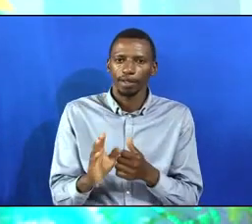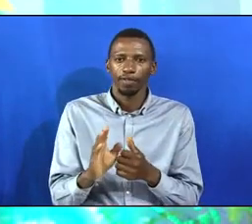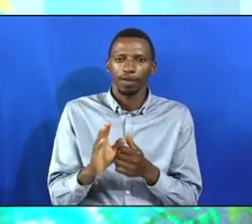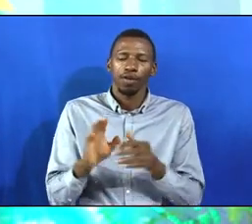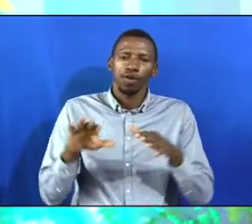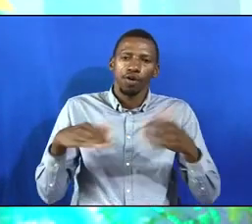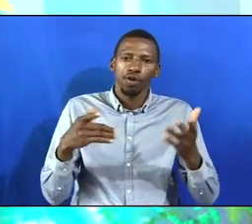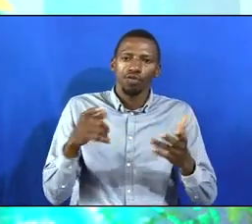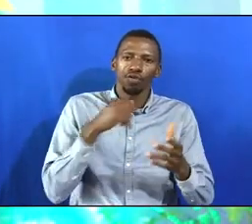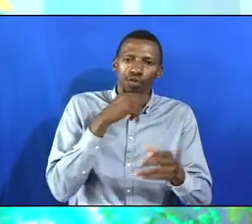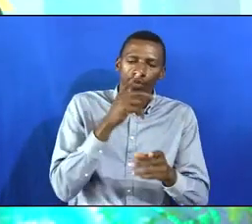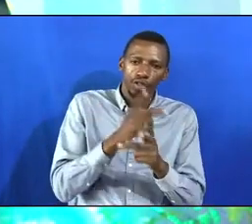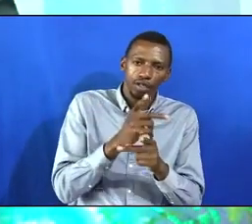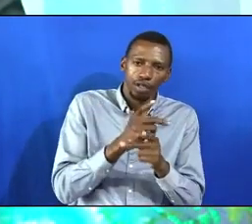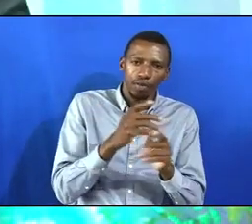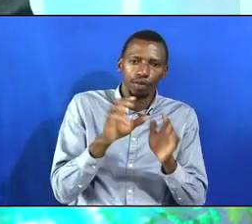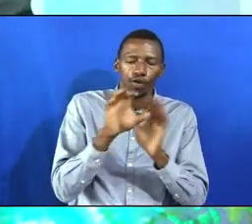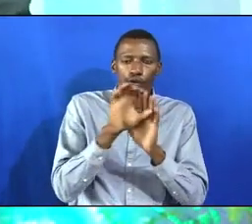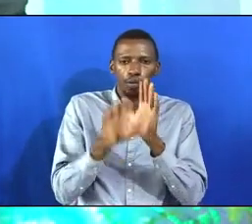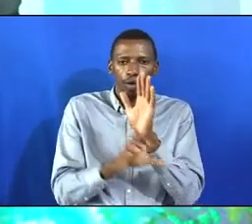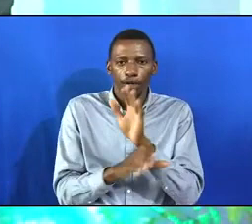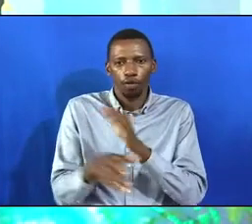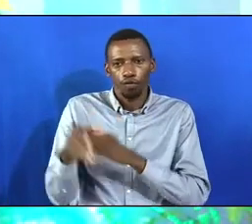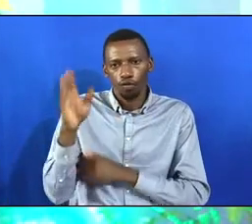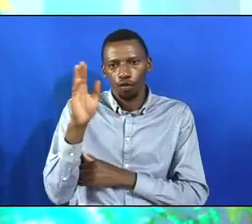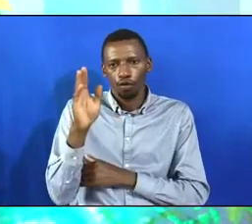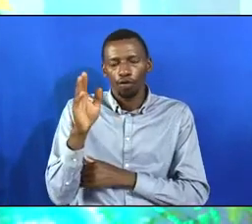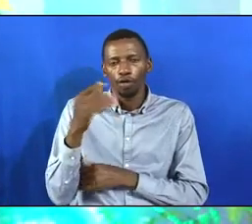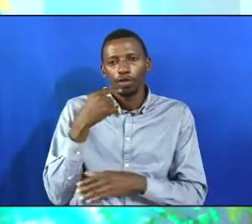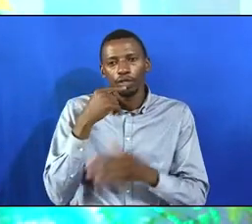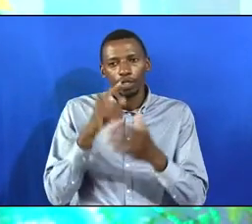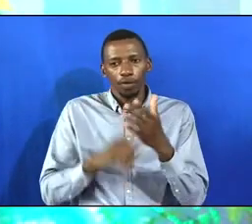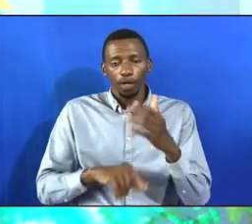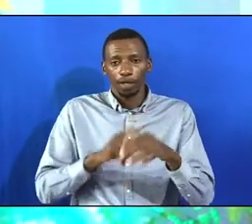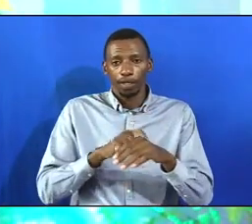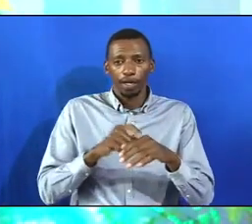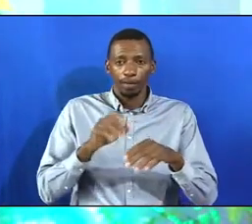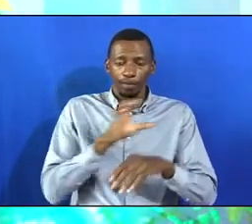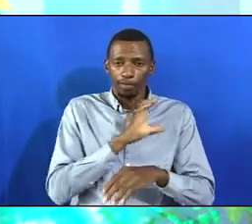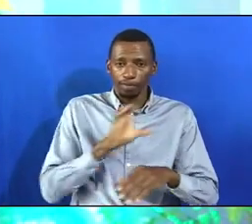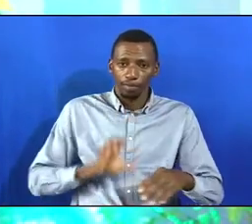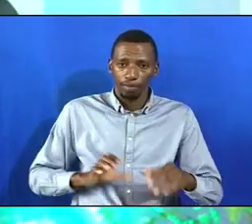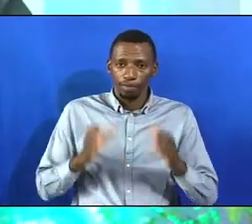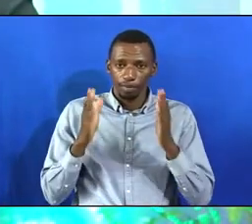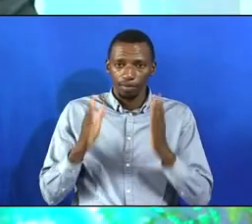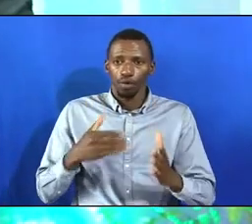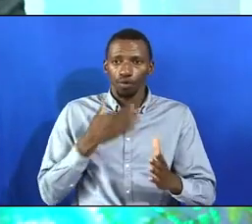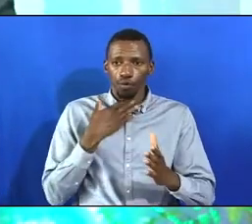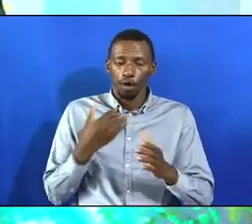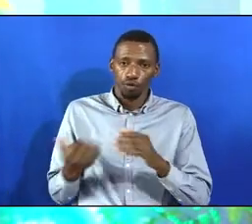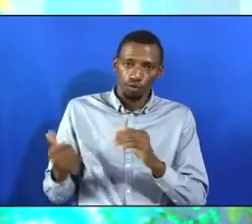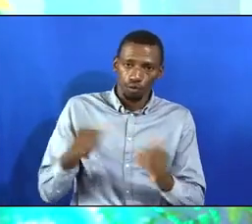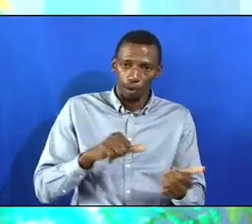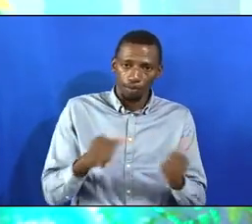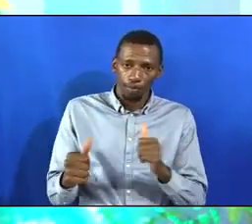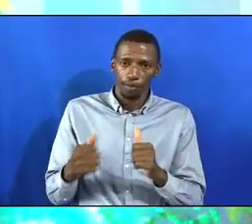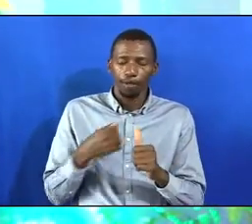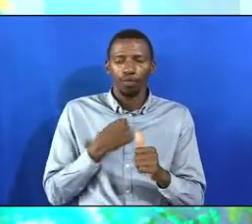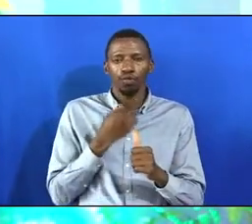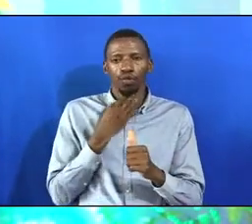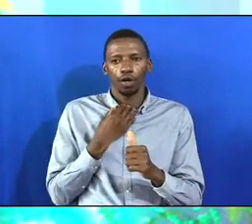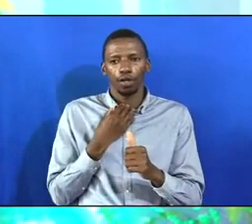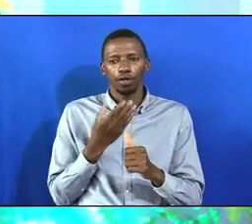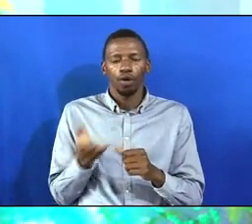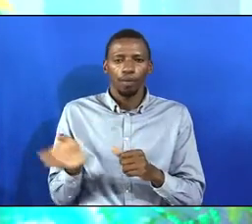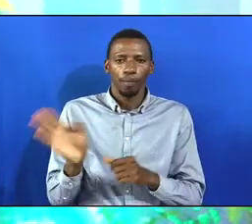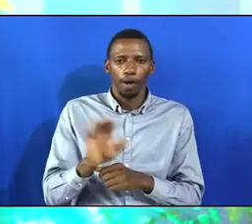the Sabbath of the Lord. And you're telling the Lord, when you Christians go for that power, I also want to commit my life to the Lord. If there is